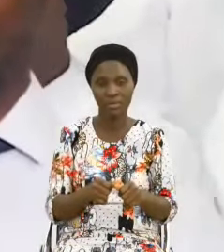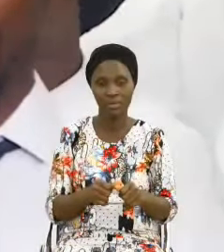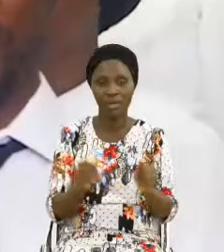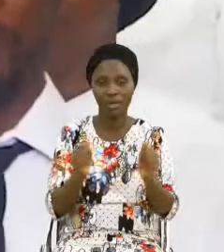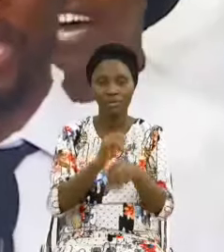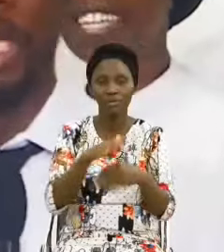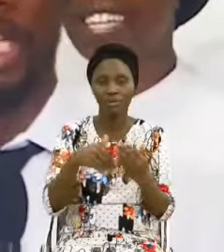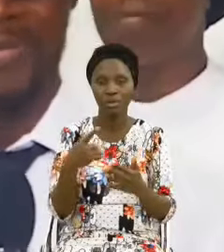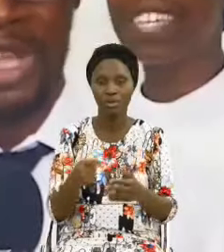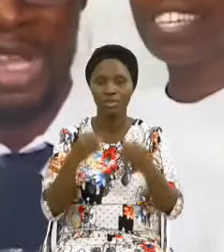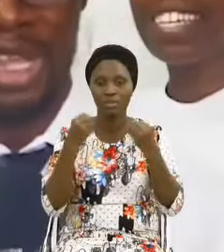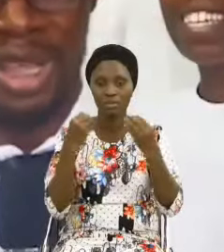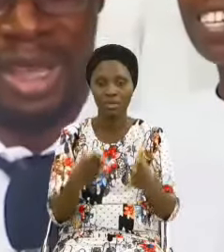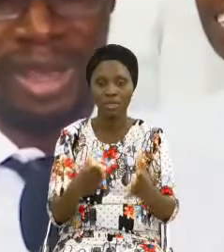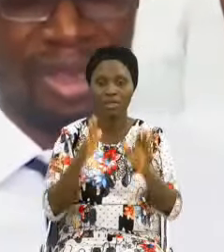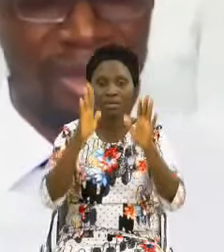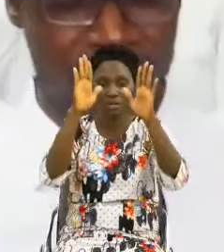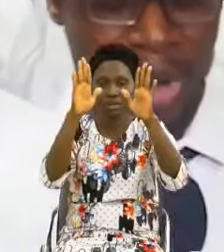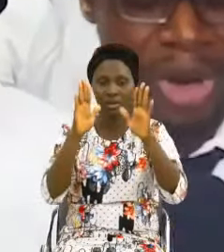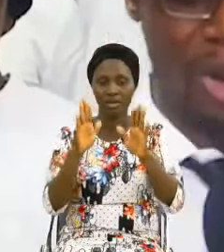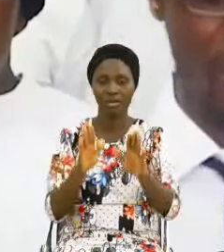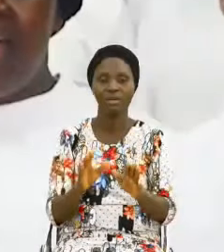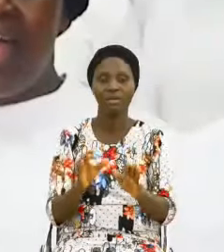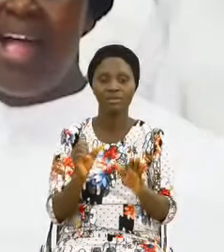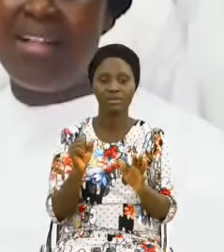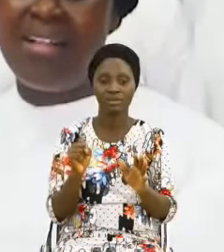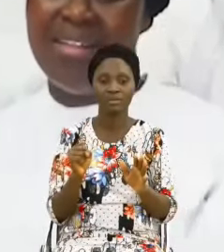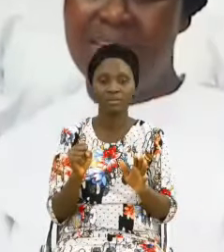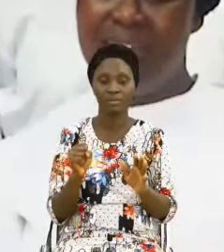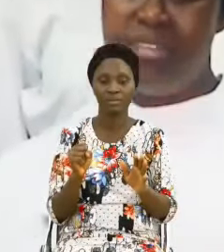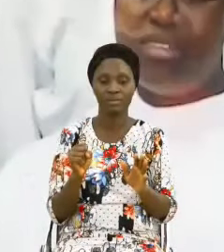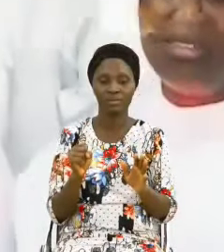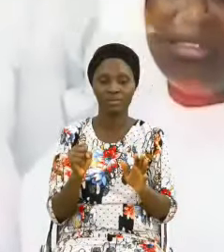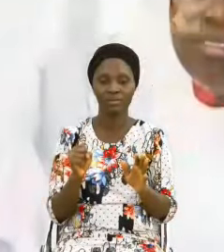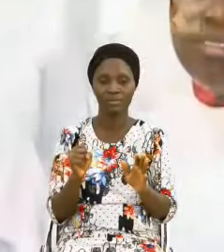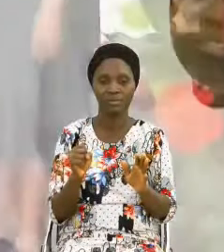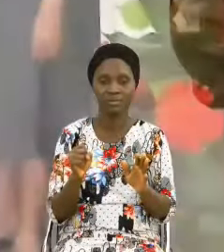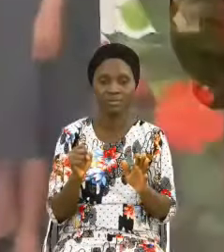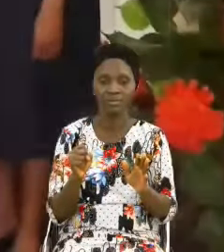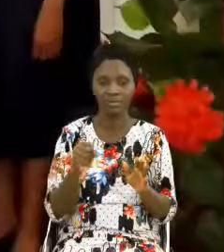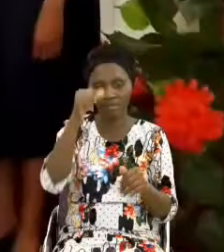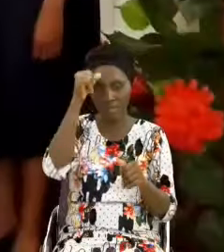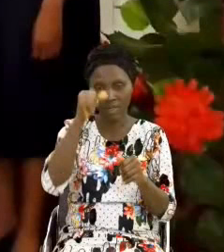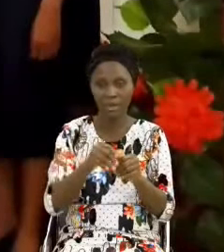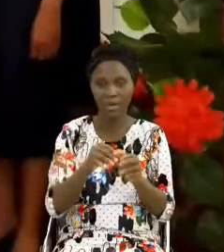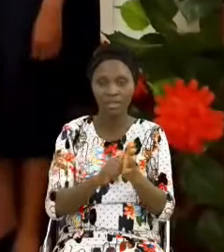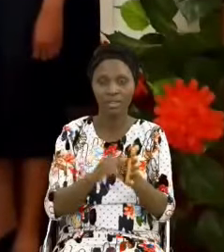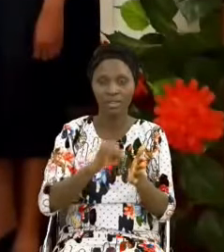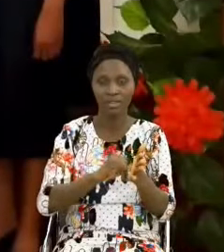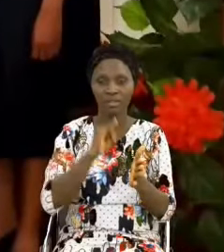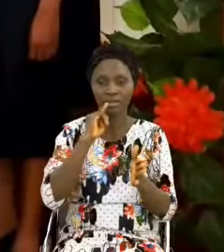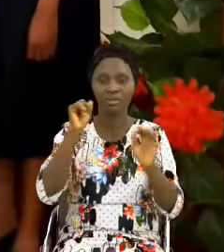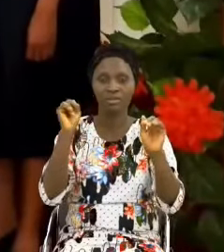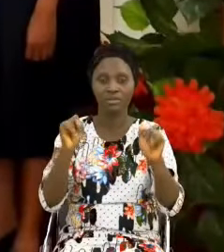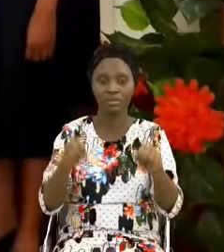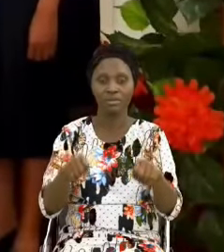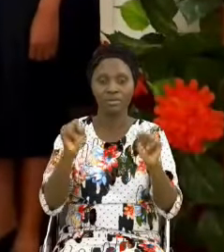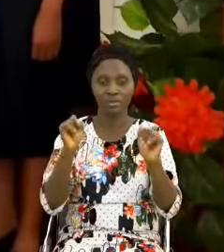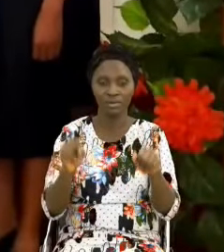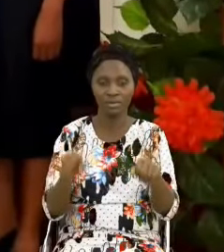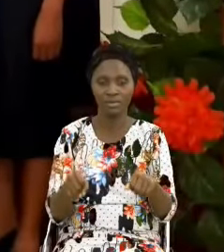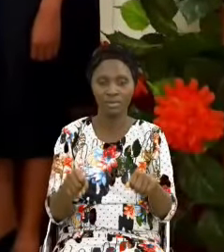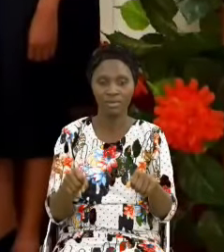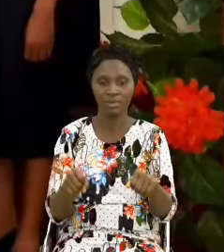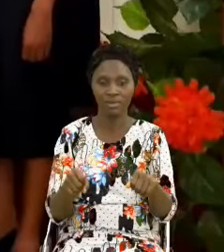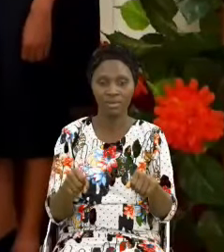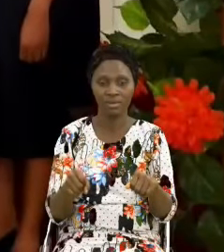With all the many miracles. Remember that it's possible.